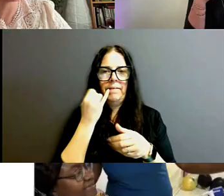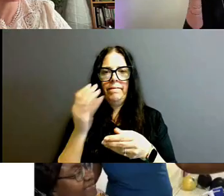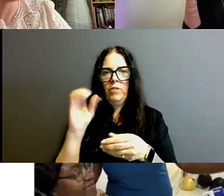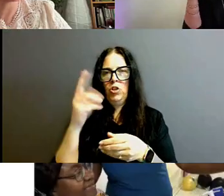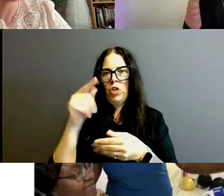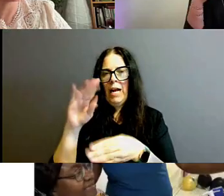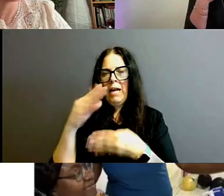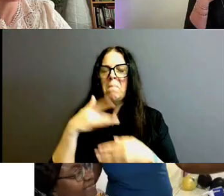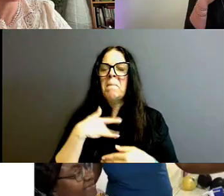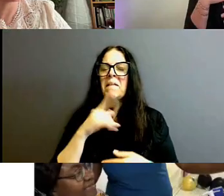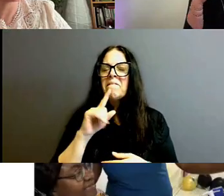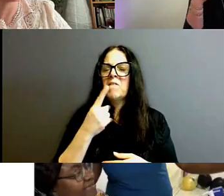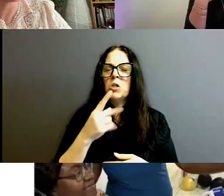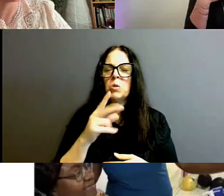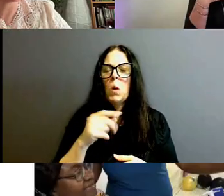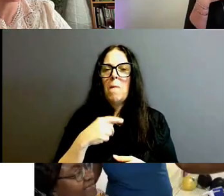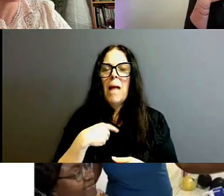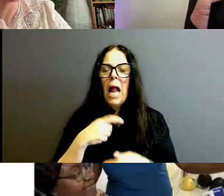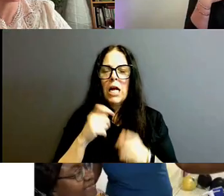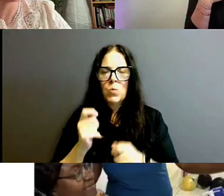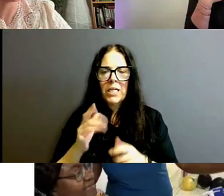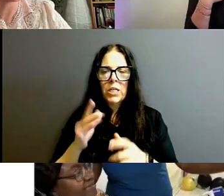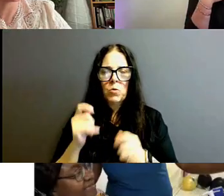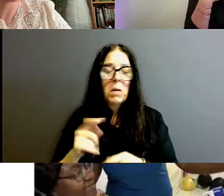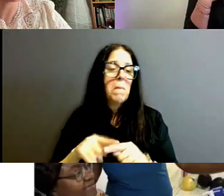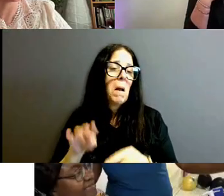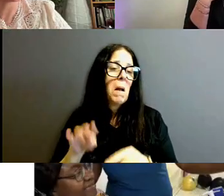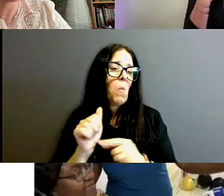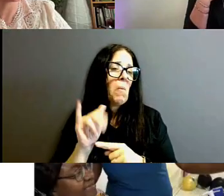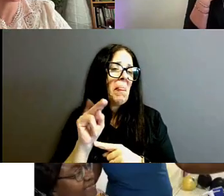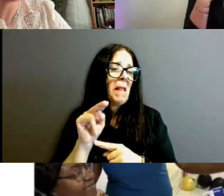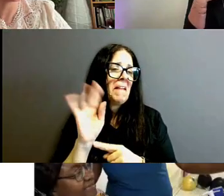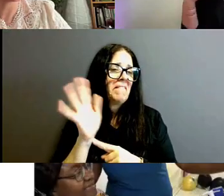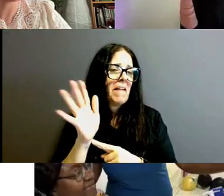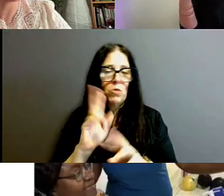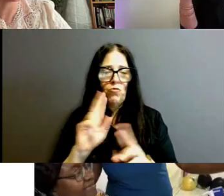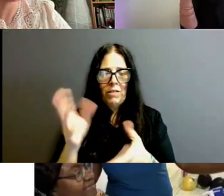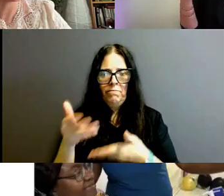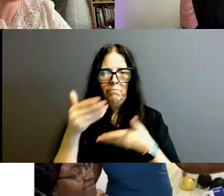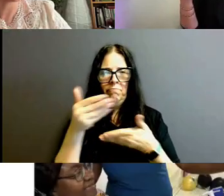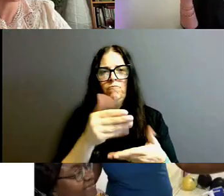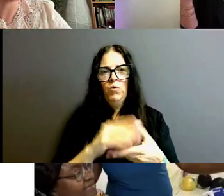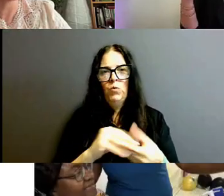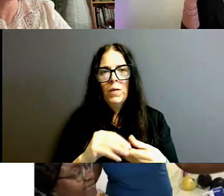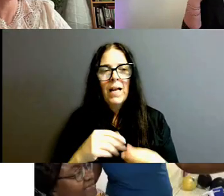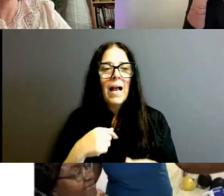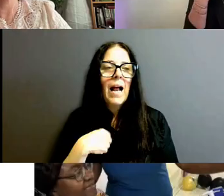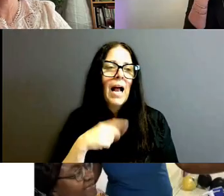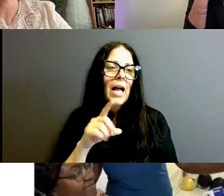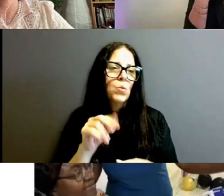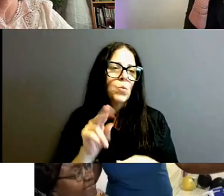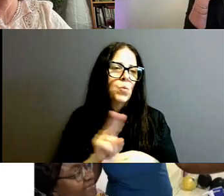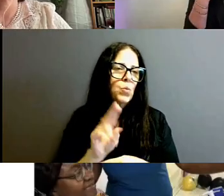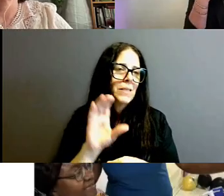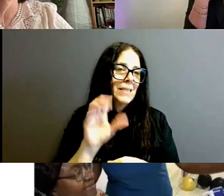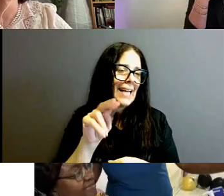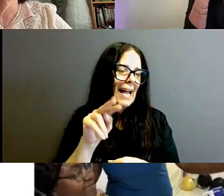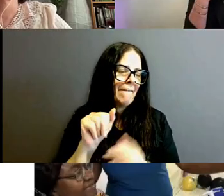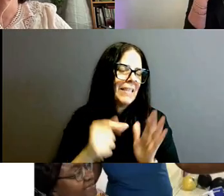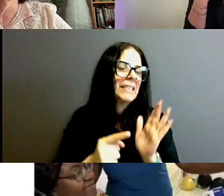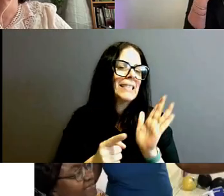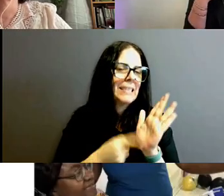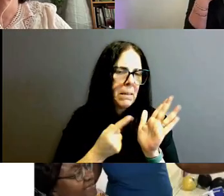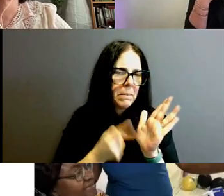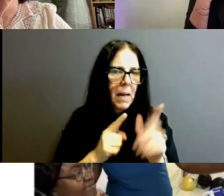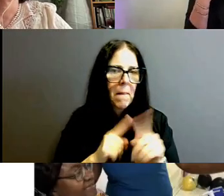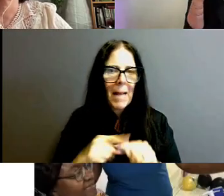the first, but within 5 minutes, I have a good story to write. So I use Canvas sometimes, but like I said,